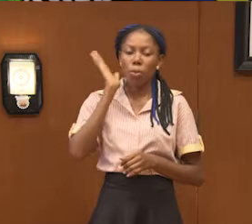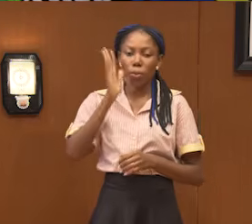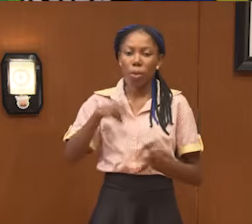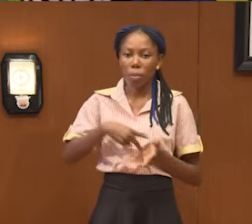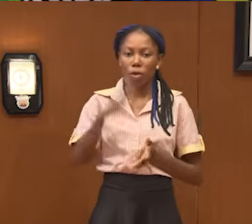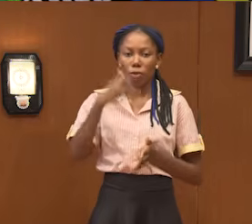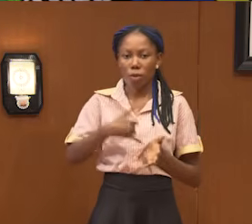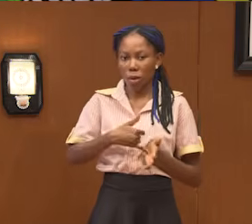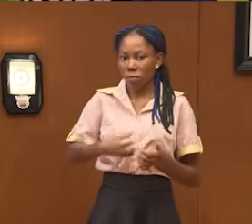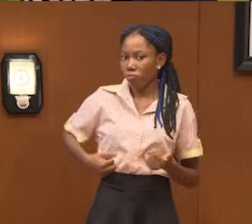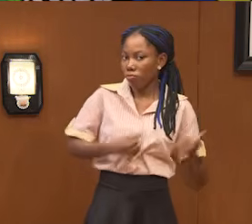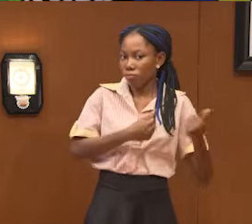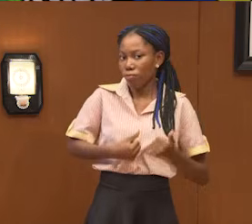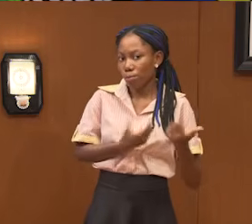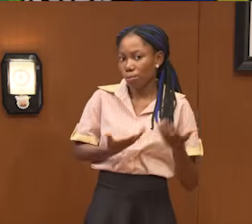now.